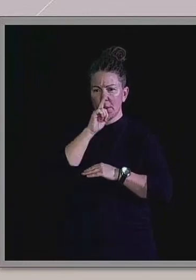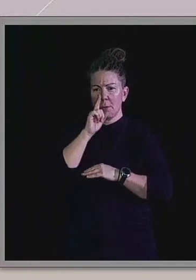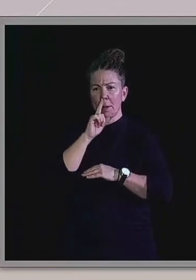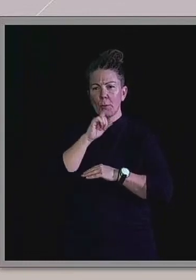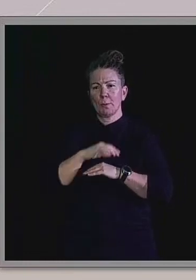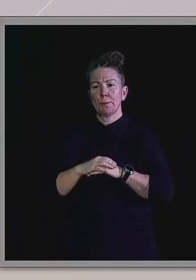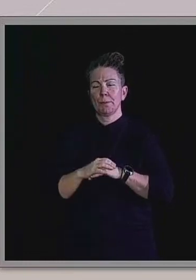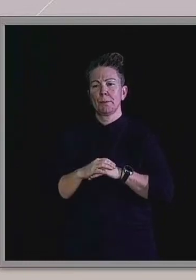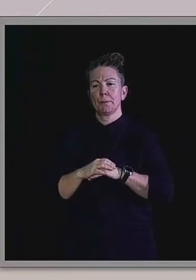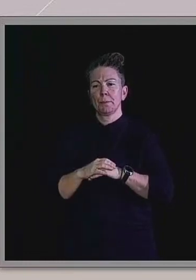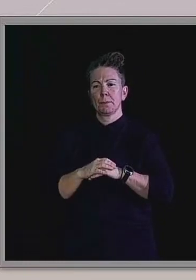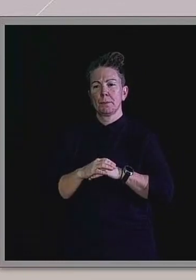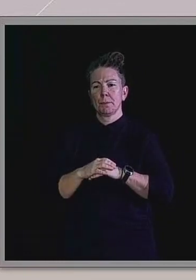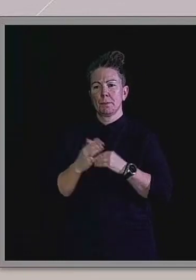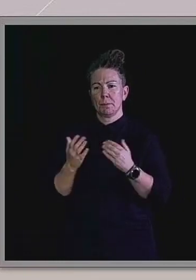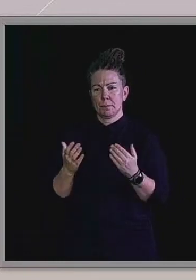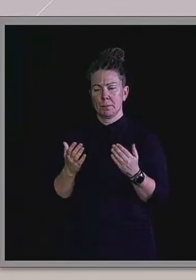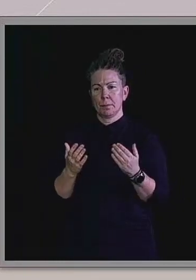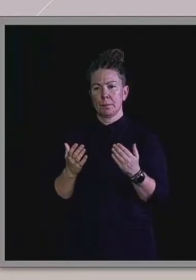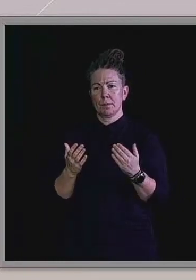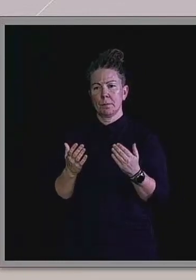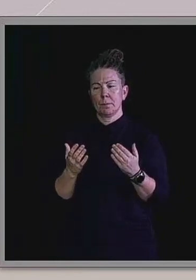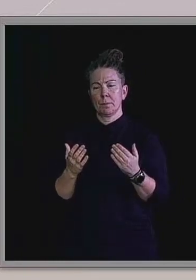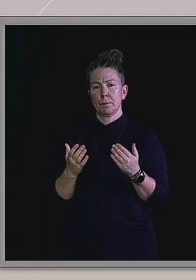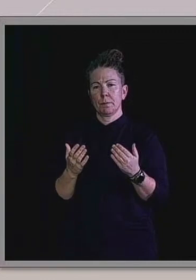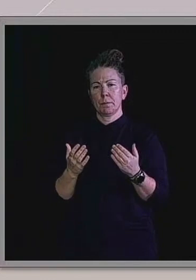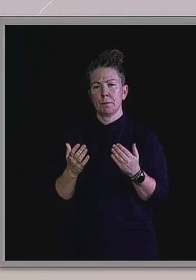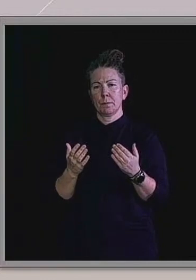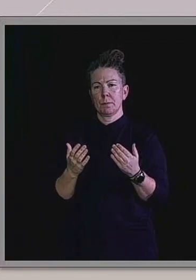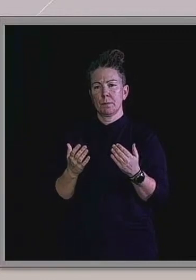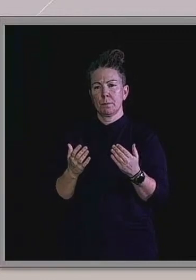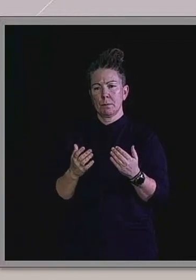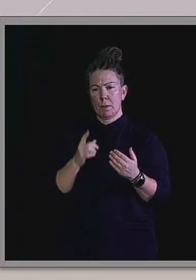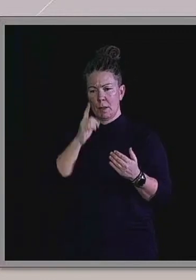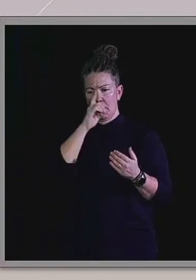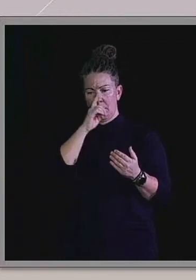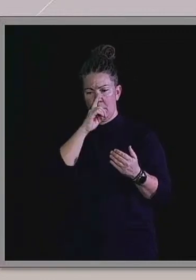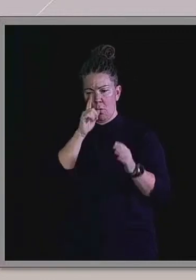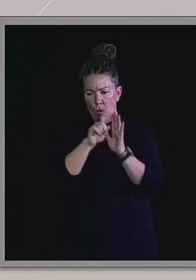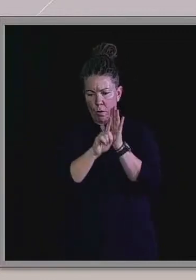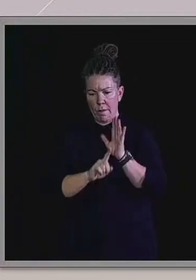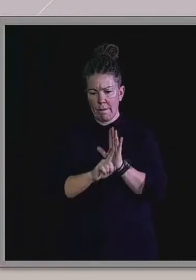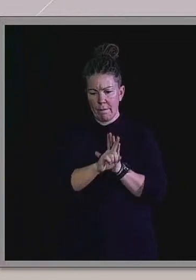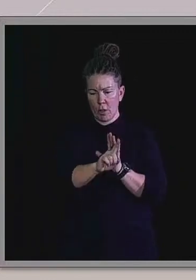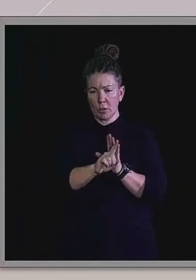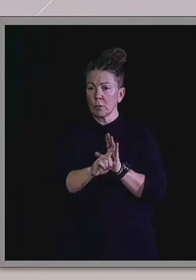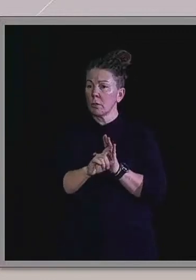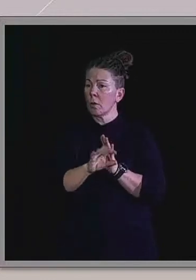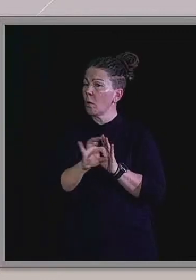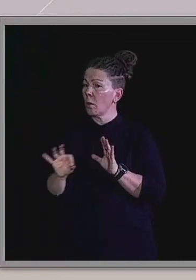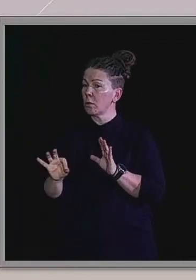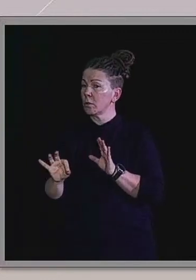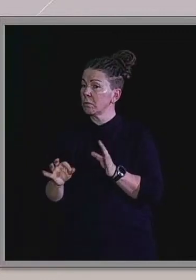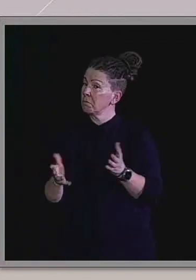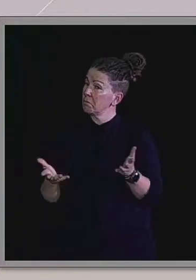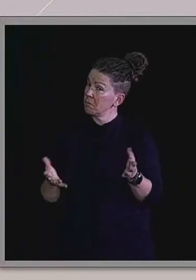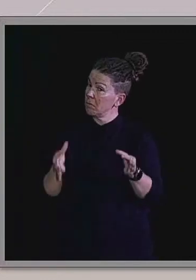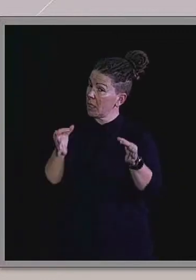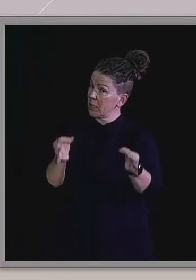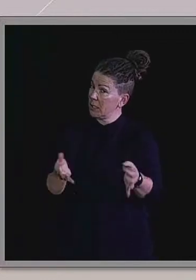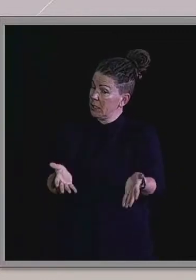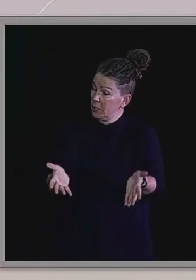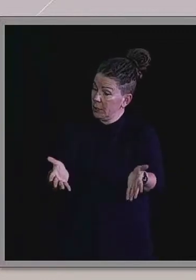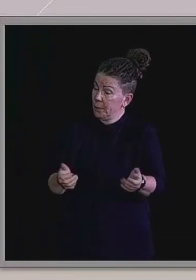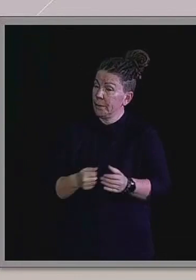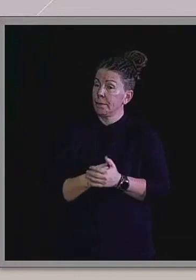You either put the Yindjibarndi interest first, or you don't, right? As a Yindjibarndi person. So the community quickly